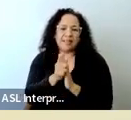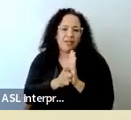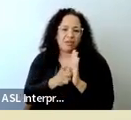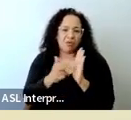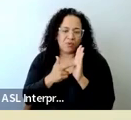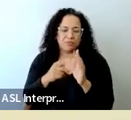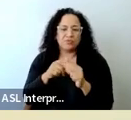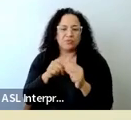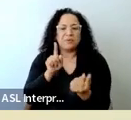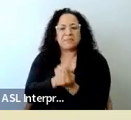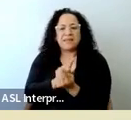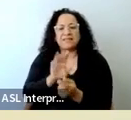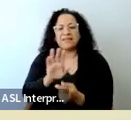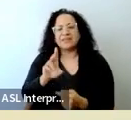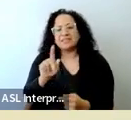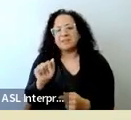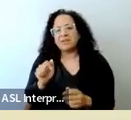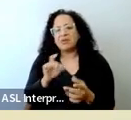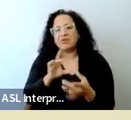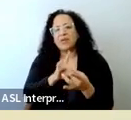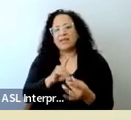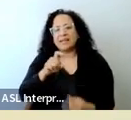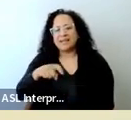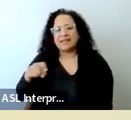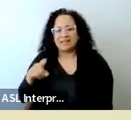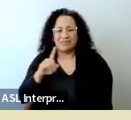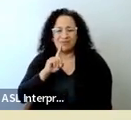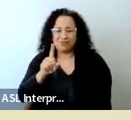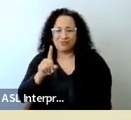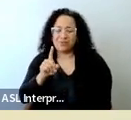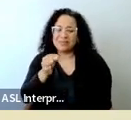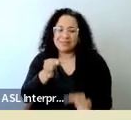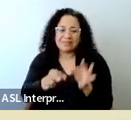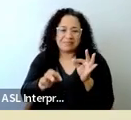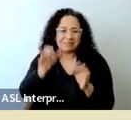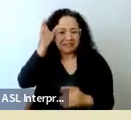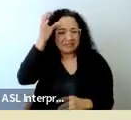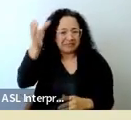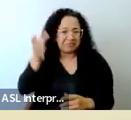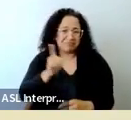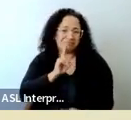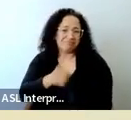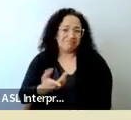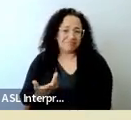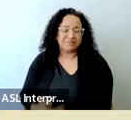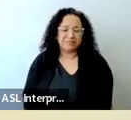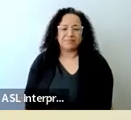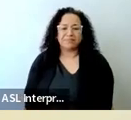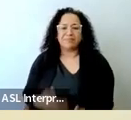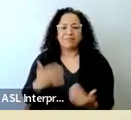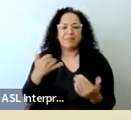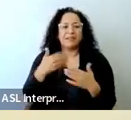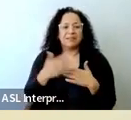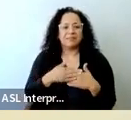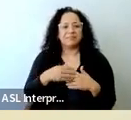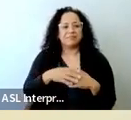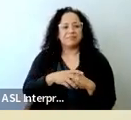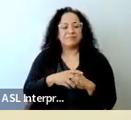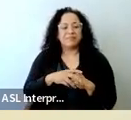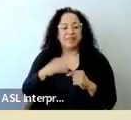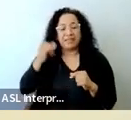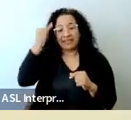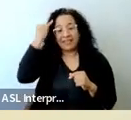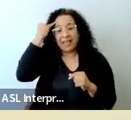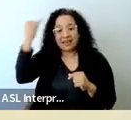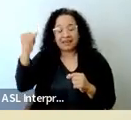their disability-related needs. It's a pretty simple premise, actually. You can go to the next slide. And the idea here,